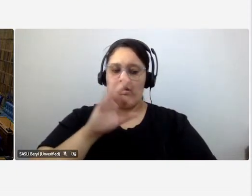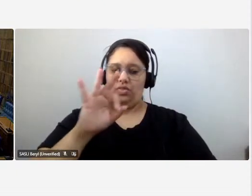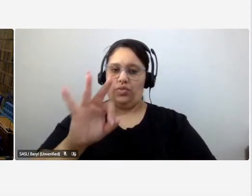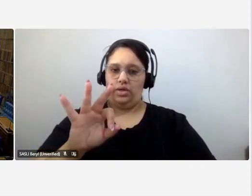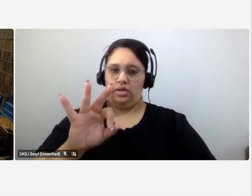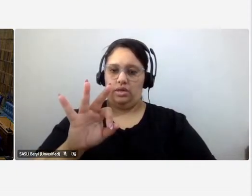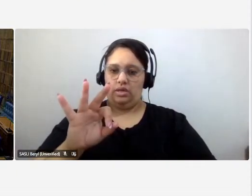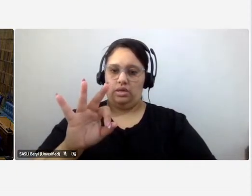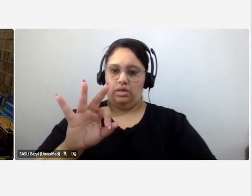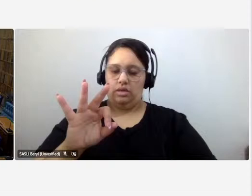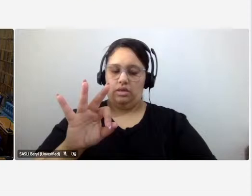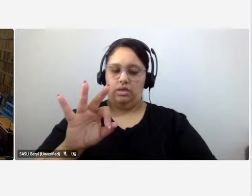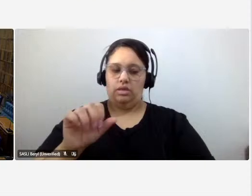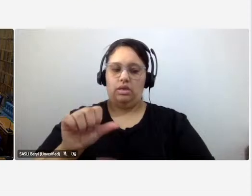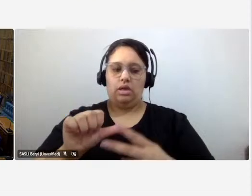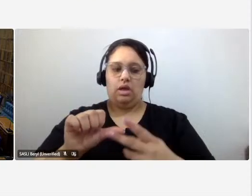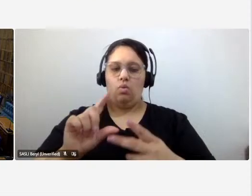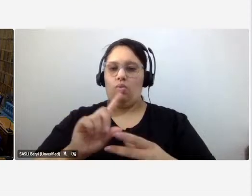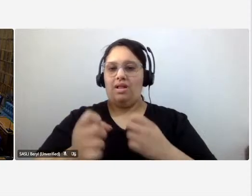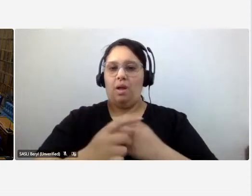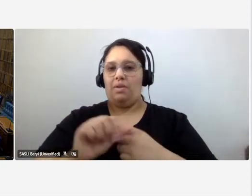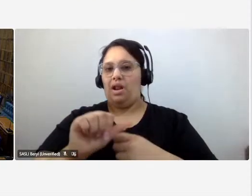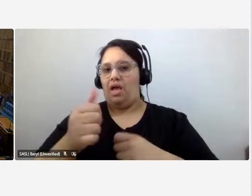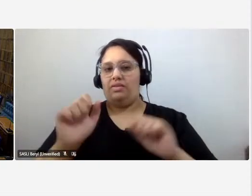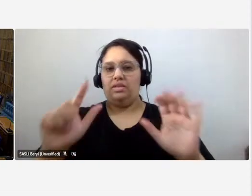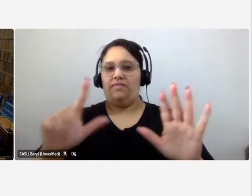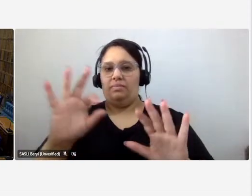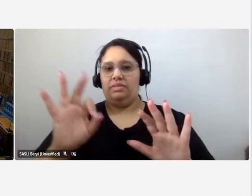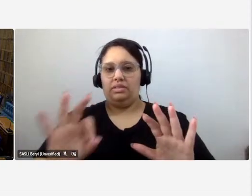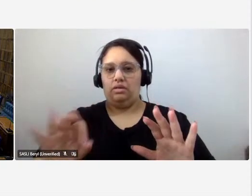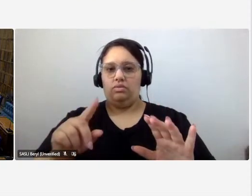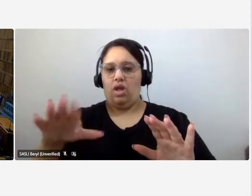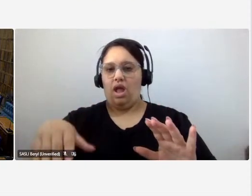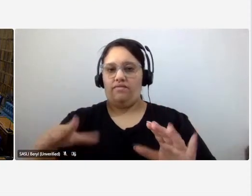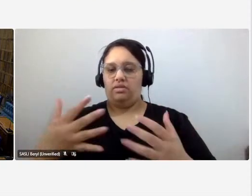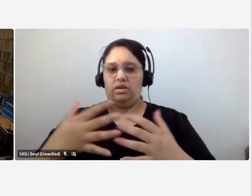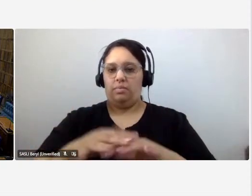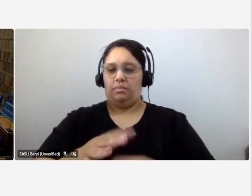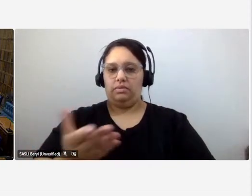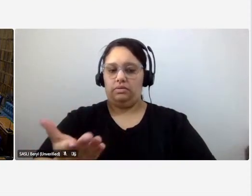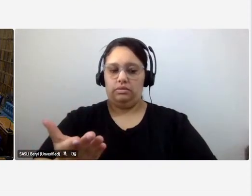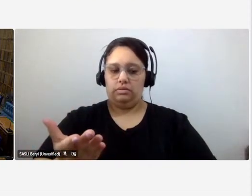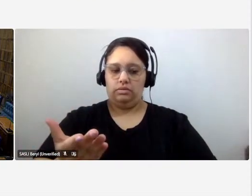93 and what has happened to the other 7%, why they were not implemented.